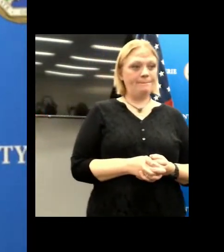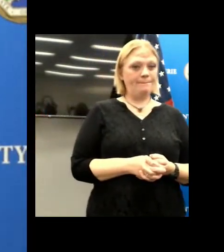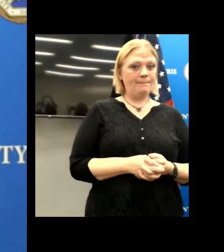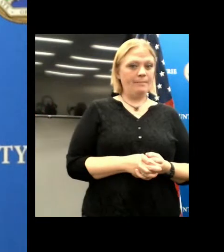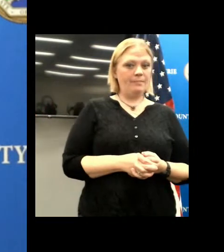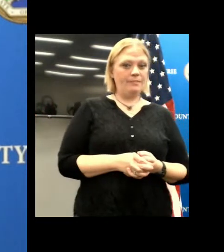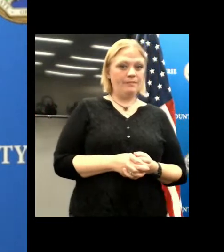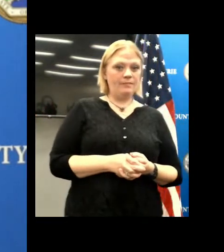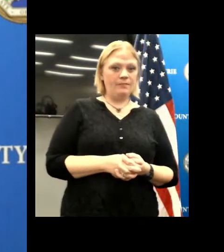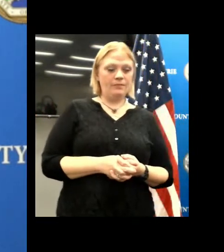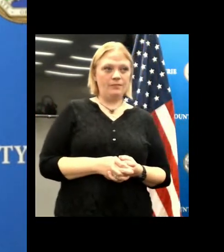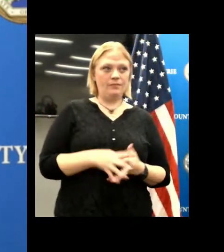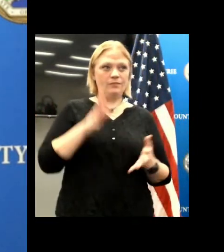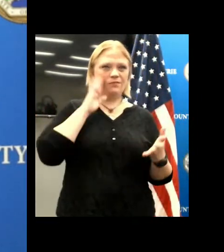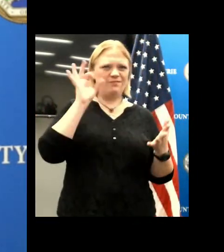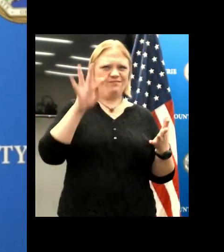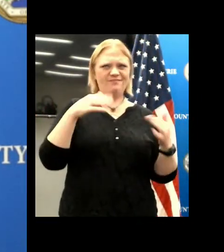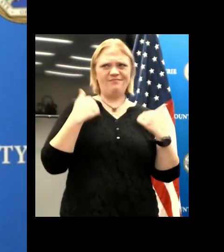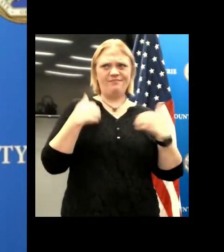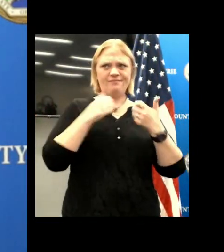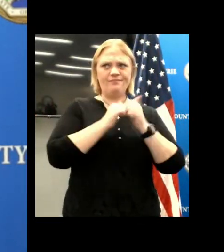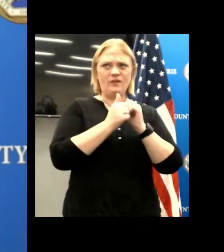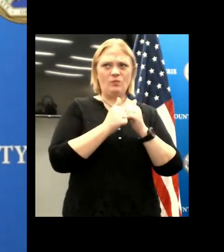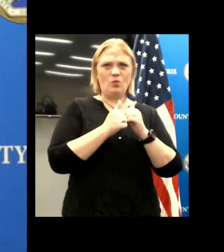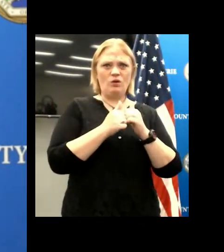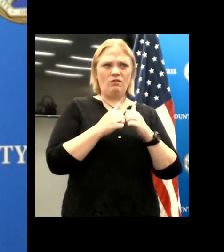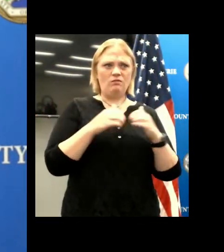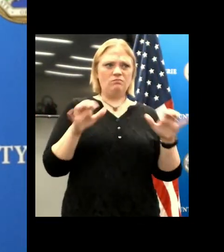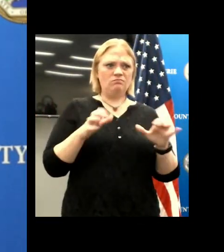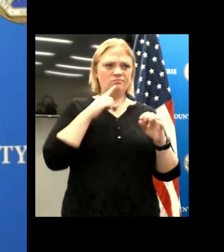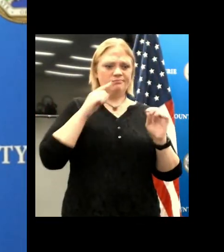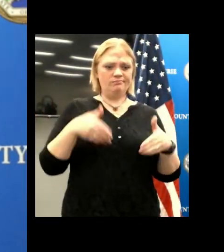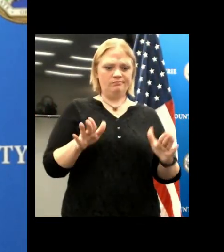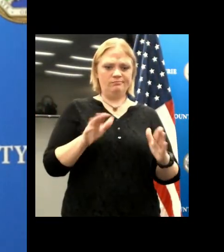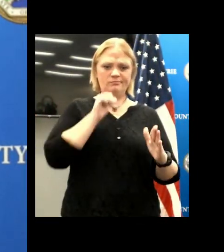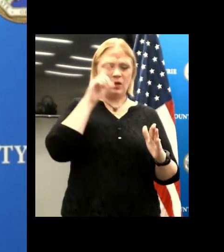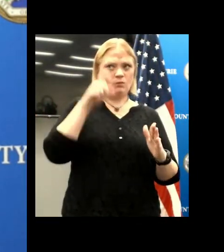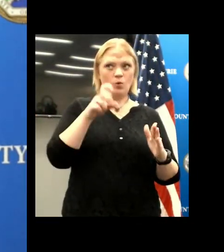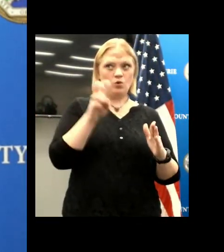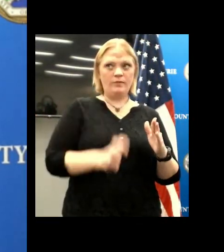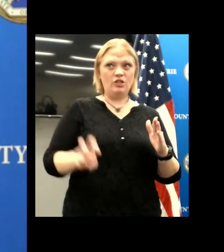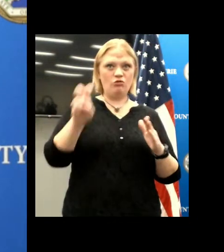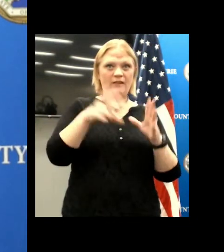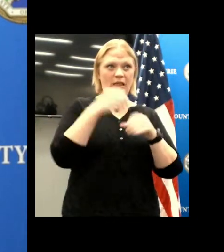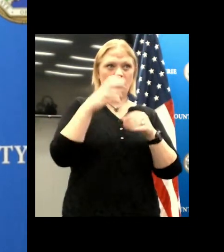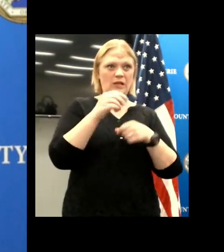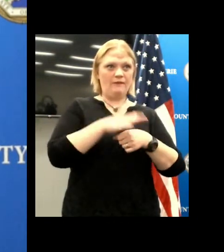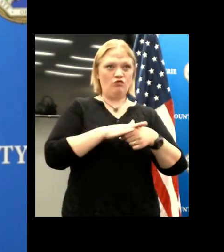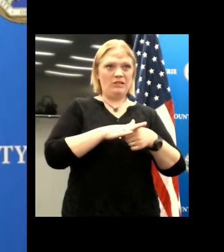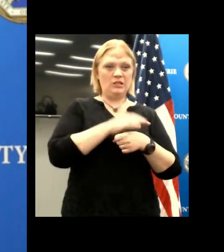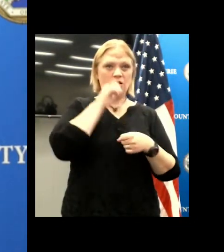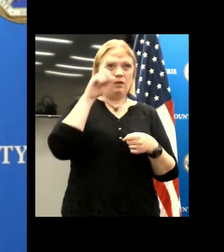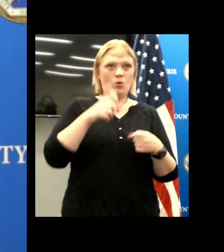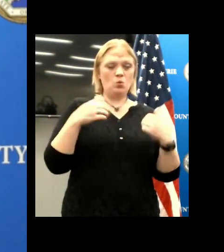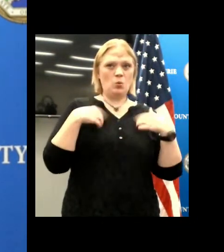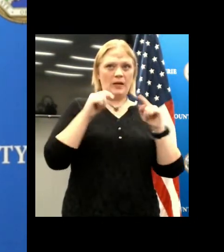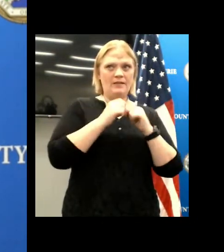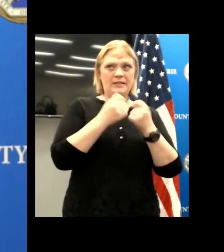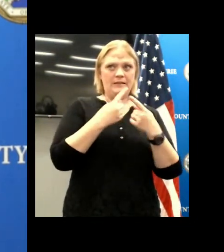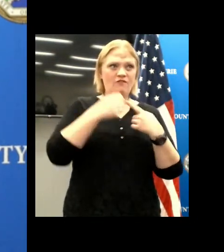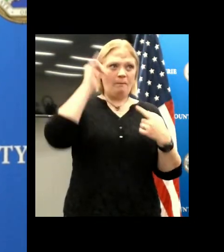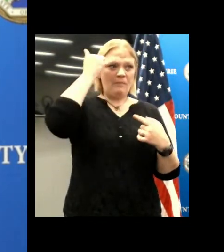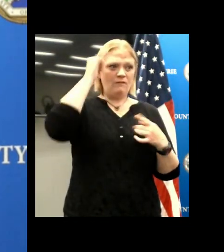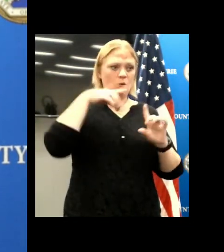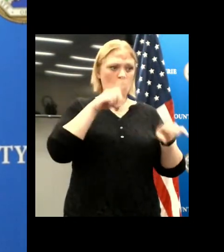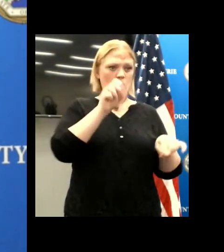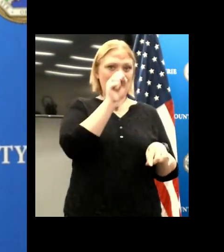I would note when these youth sport activities were allowed, it specifically said there's not supposed to be travel outside the region. You're not even supposed to have a team from Buffalo going